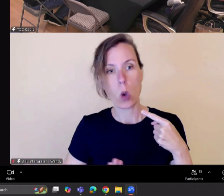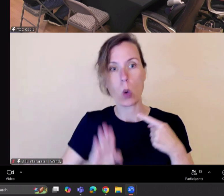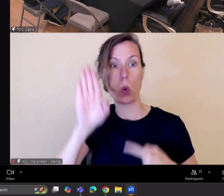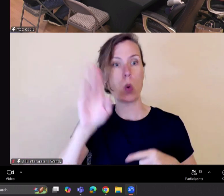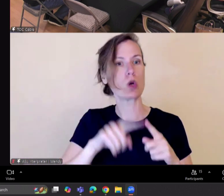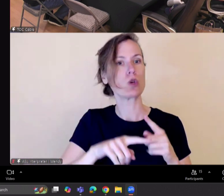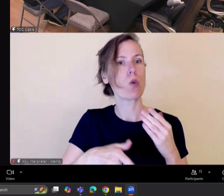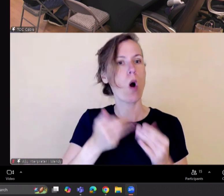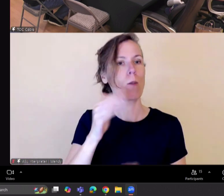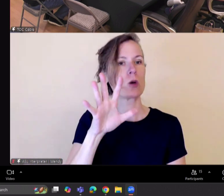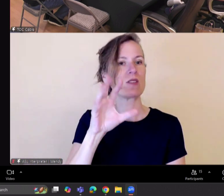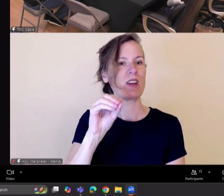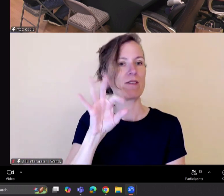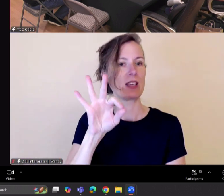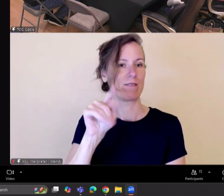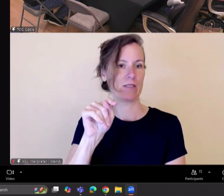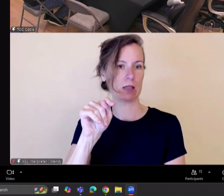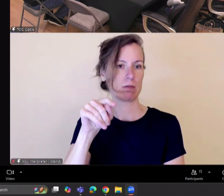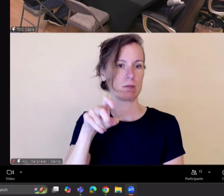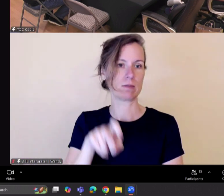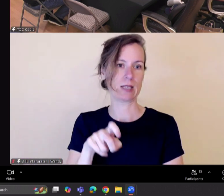feet.